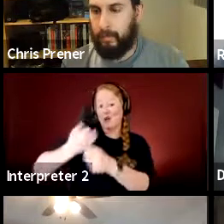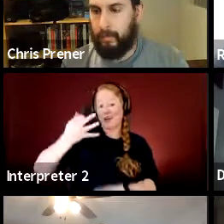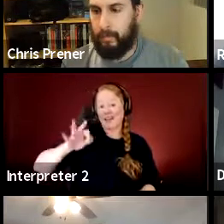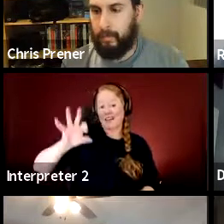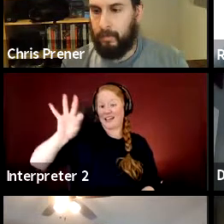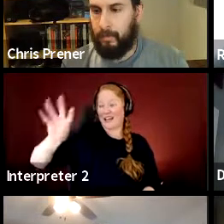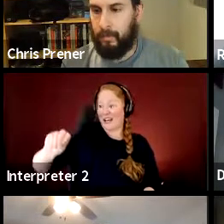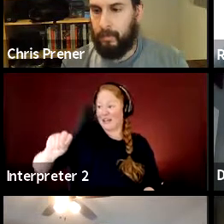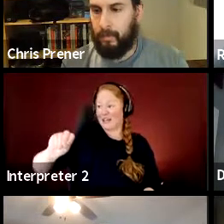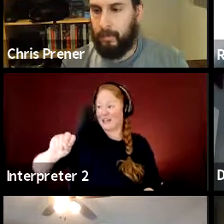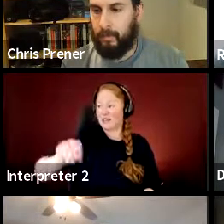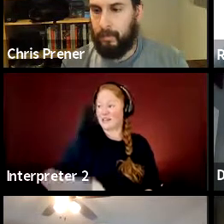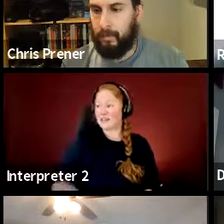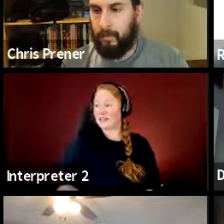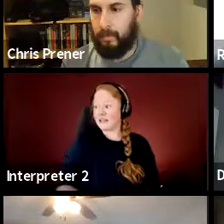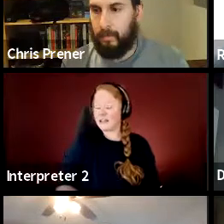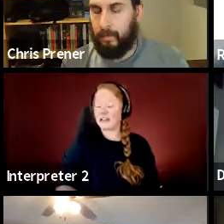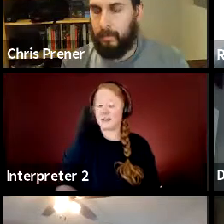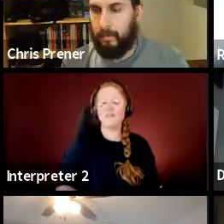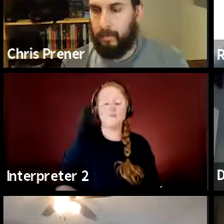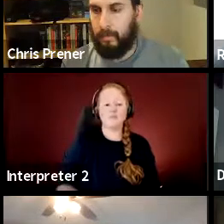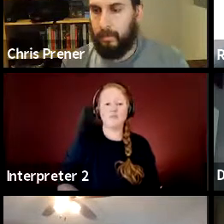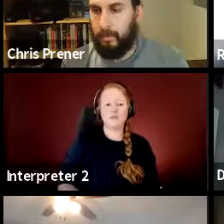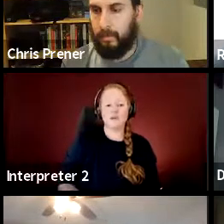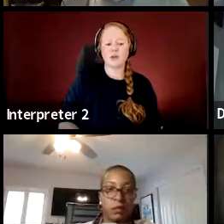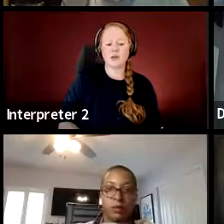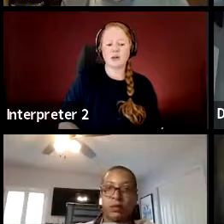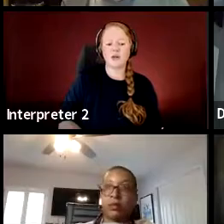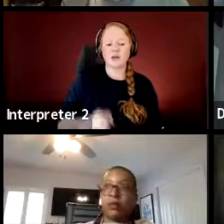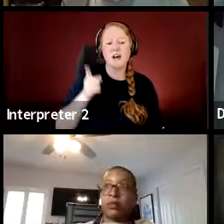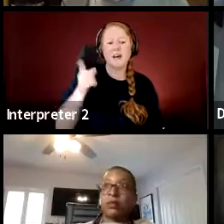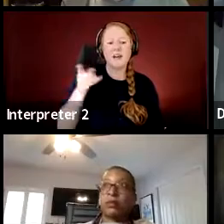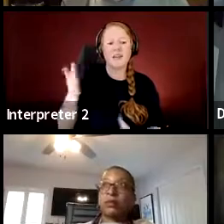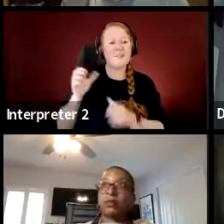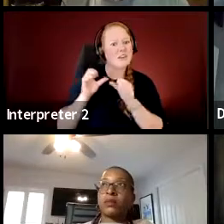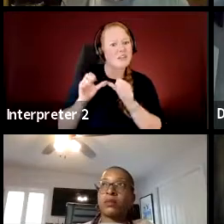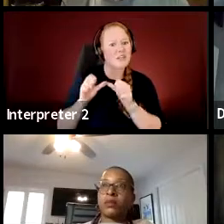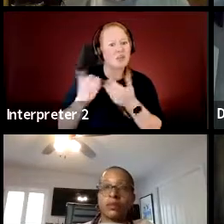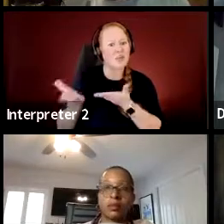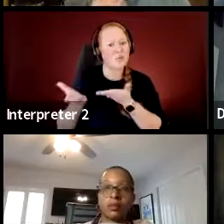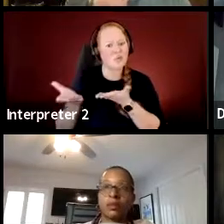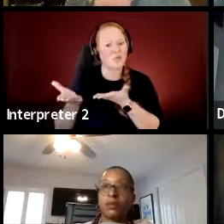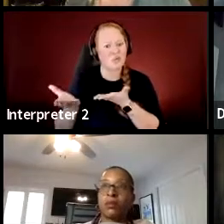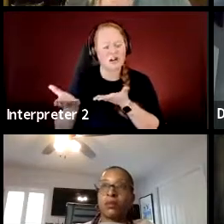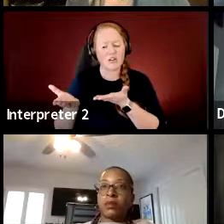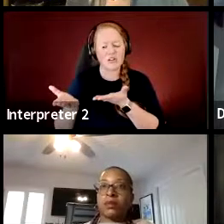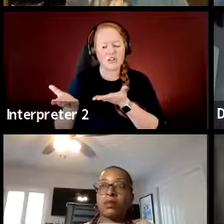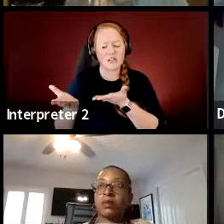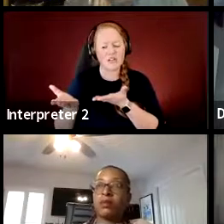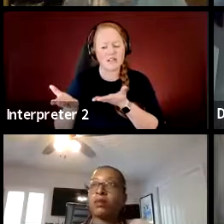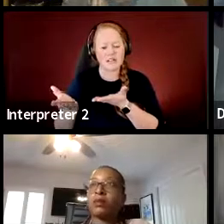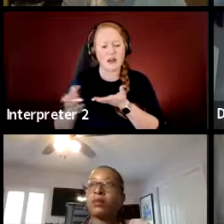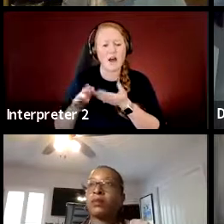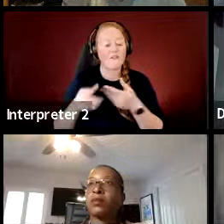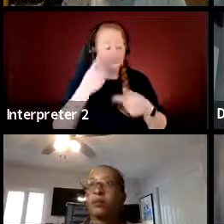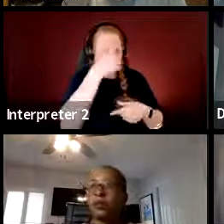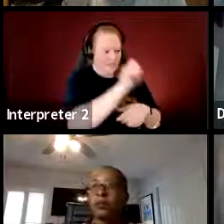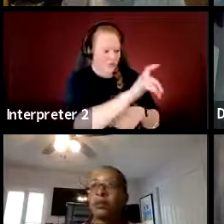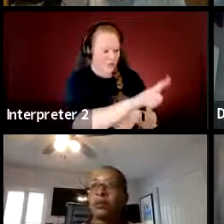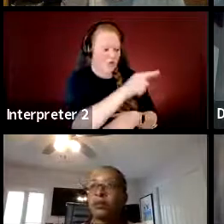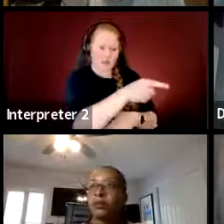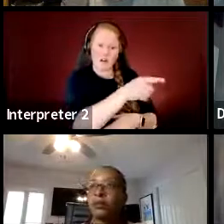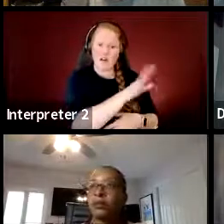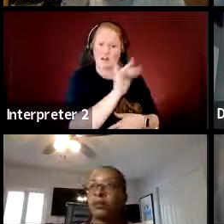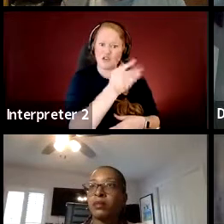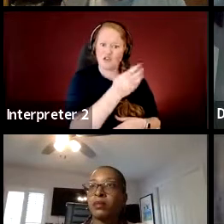location. Throughout COVID, CHIPS has continued providing those medical services and supporting the many St. Louisans that lost their jobs and in